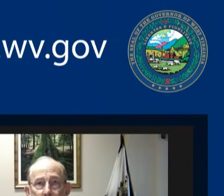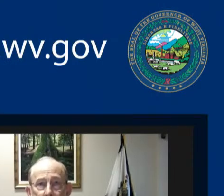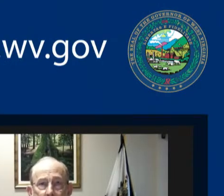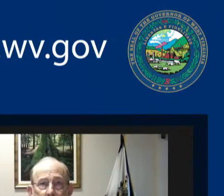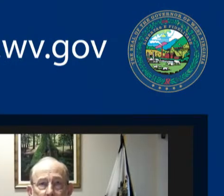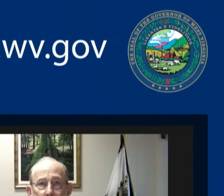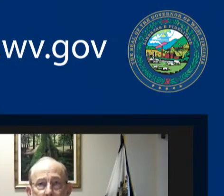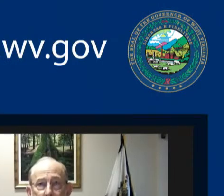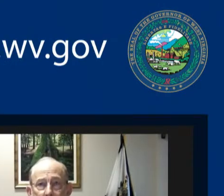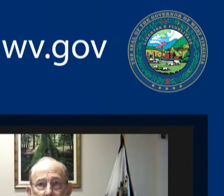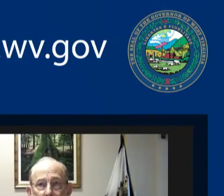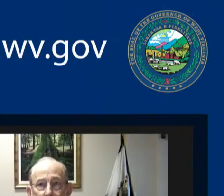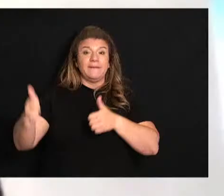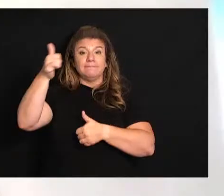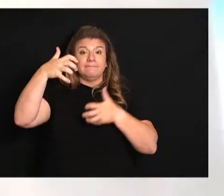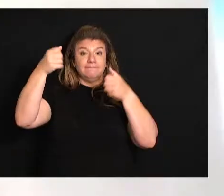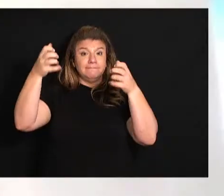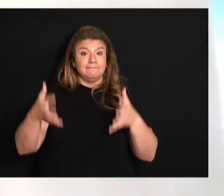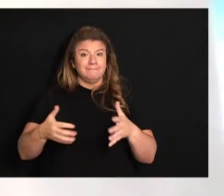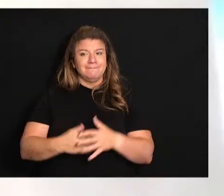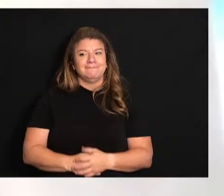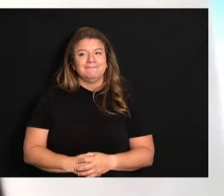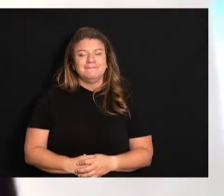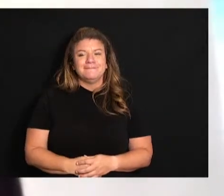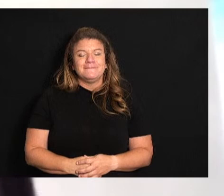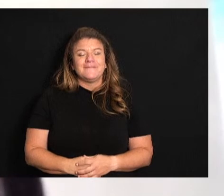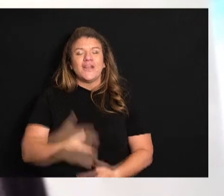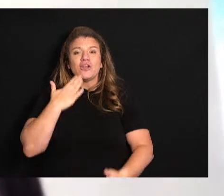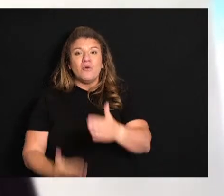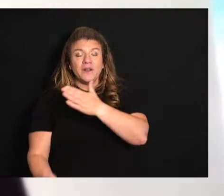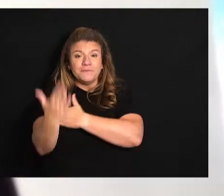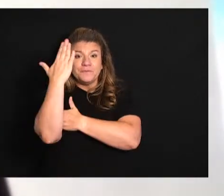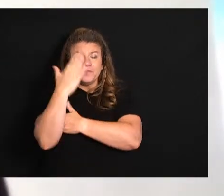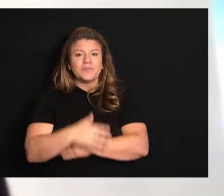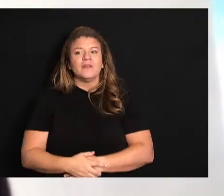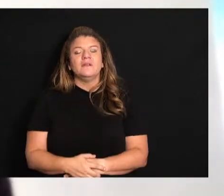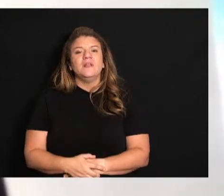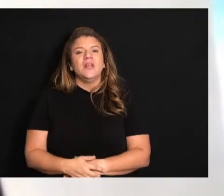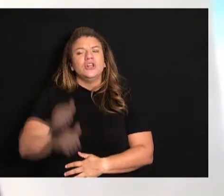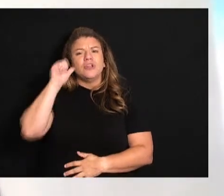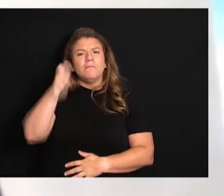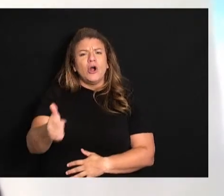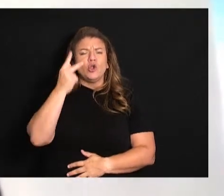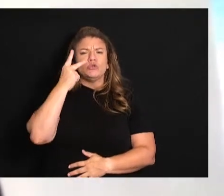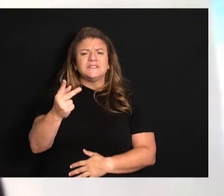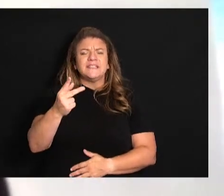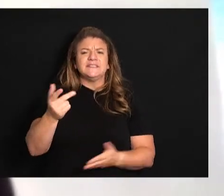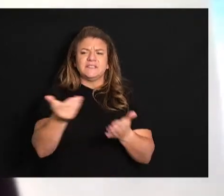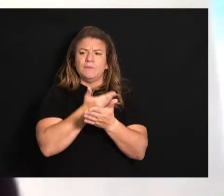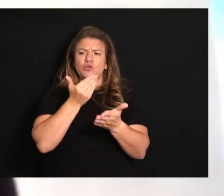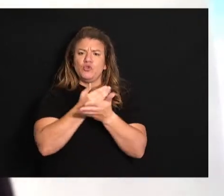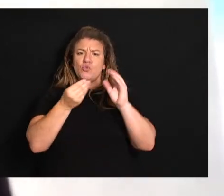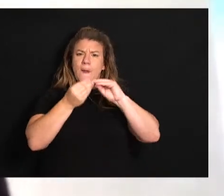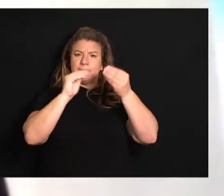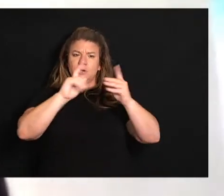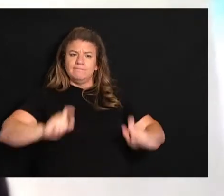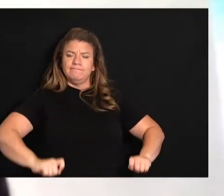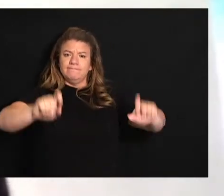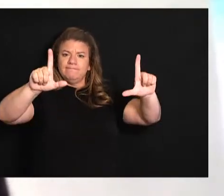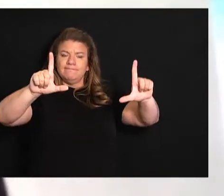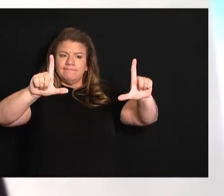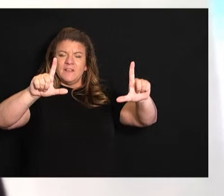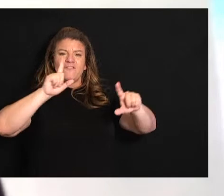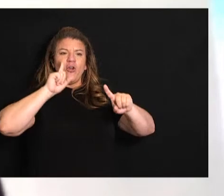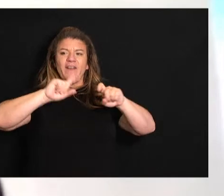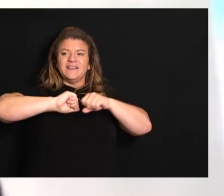State Health Officer. Good morning. Tomorrow you'll see some updated numbers on our COVID dashboard with the variant